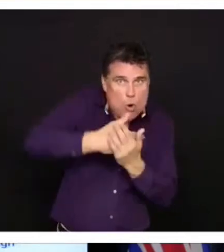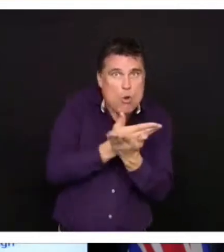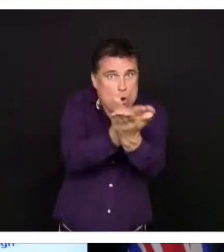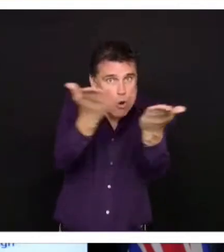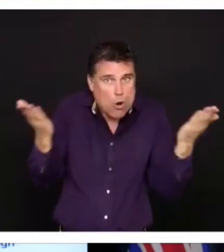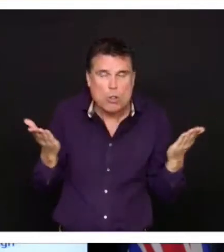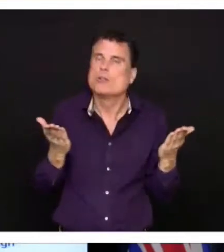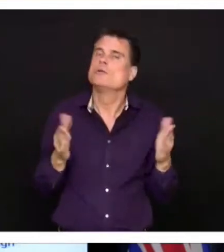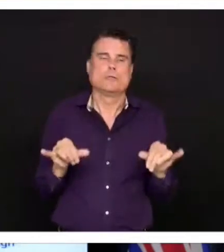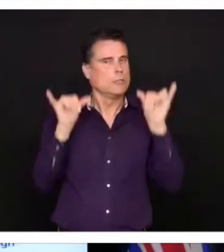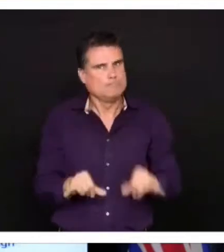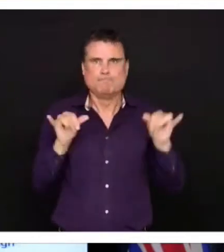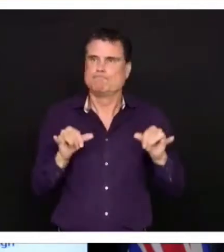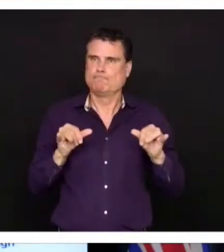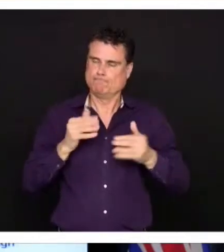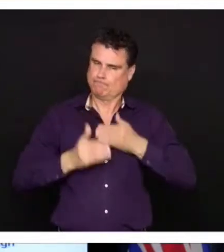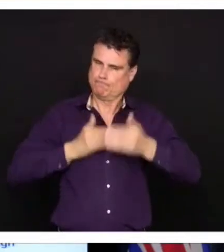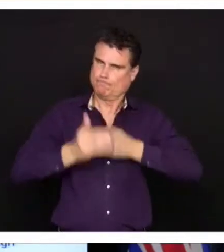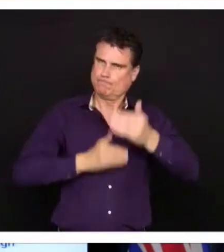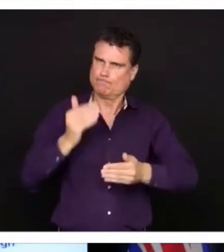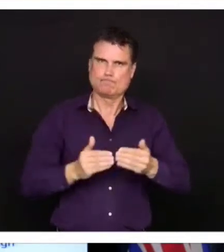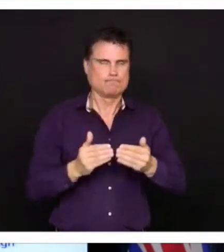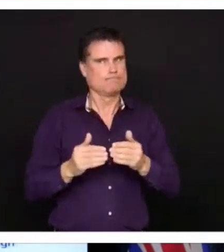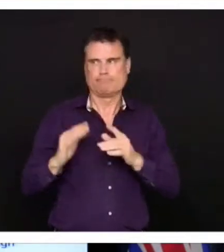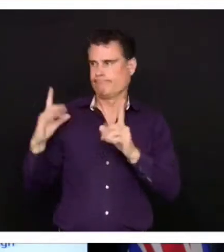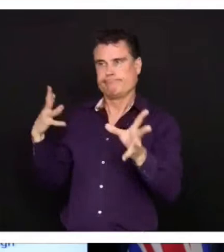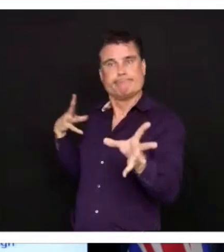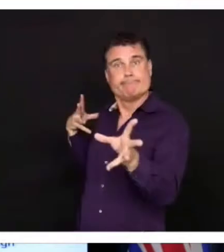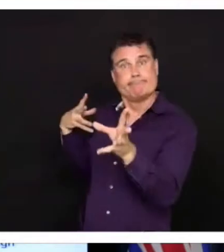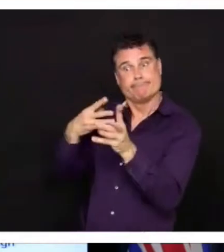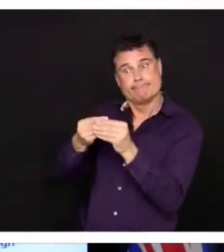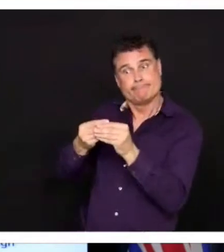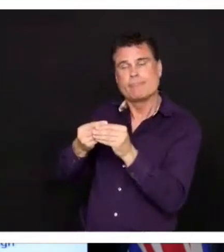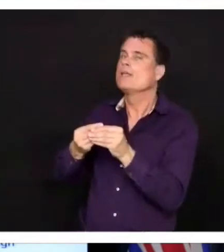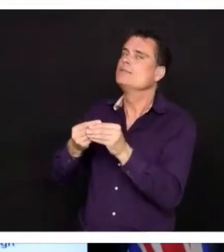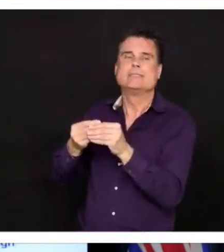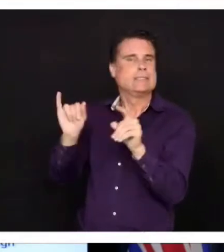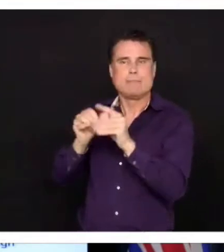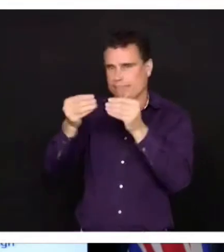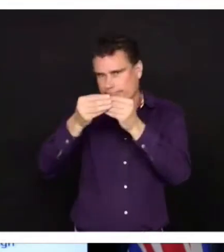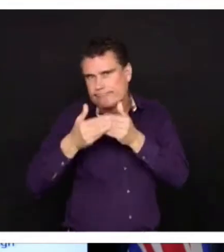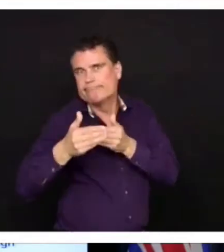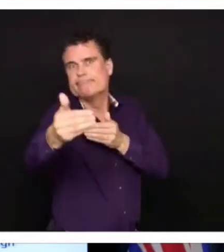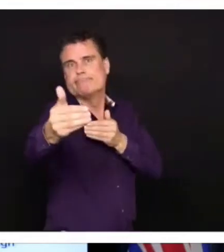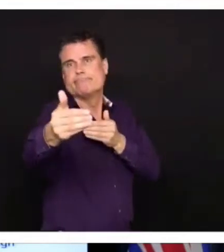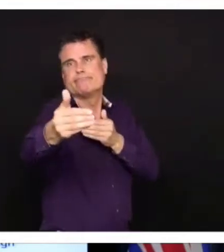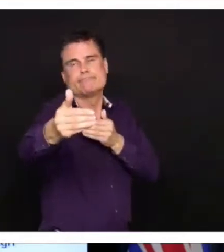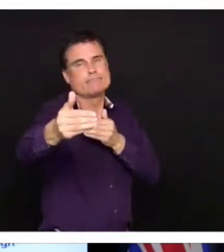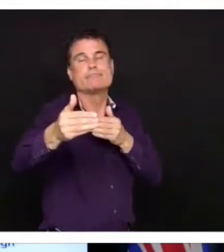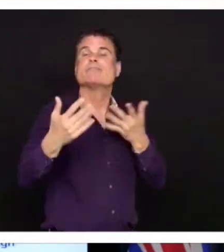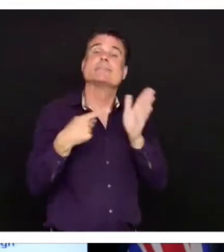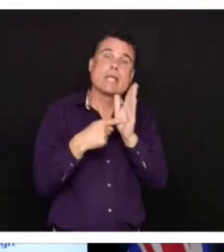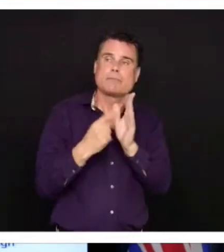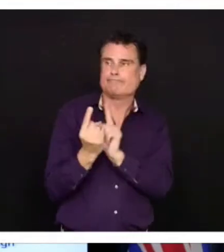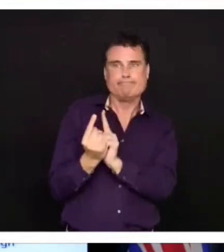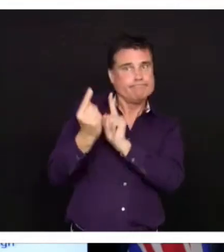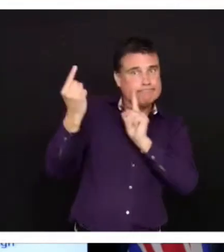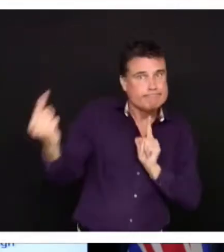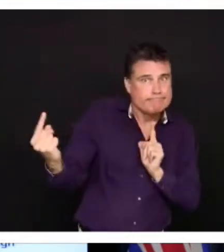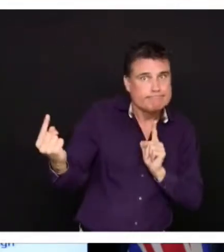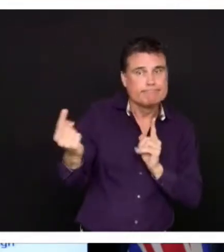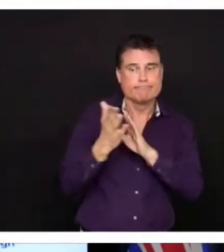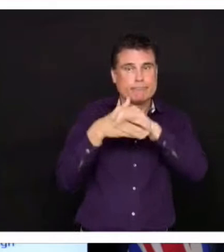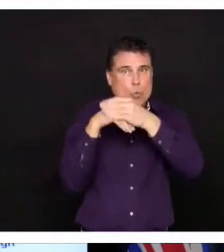We have had success in BC by being diligent and being thoughtful and working together and supporting each other to get through